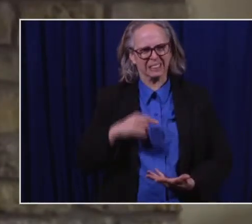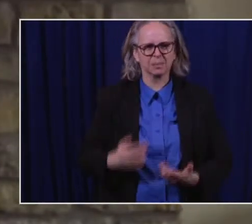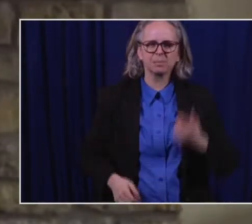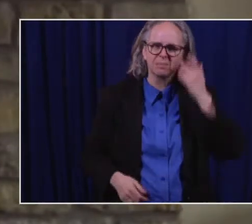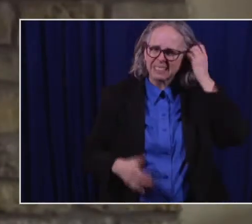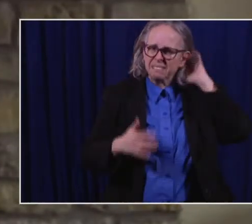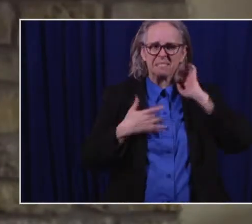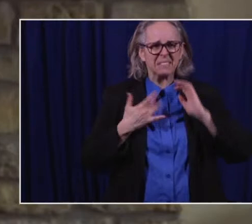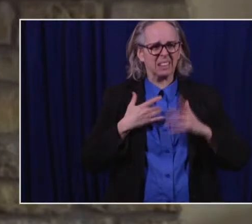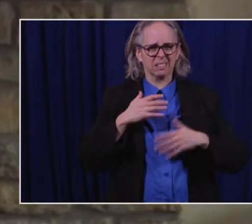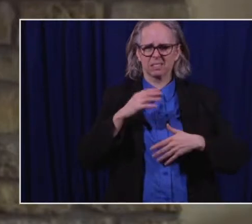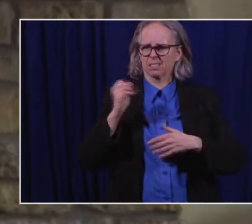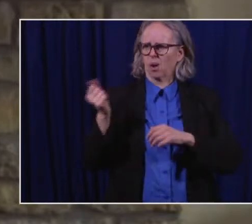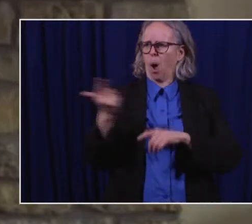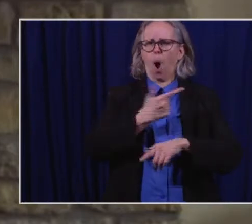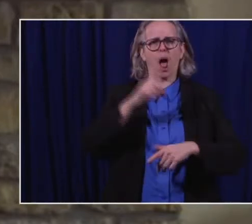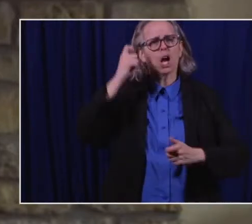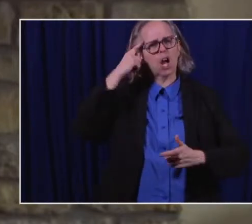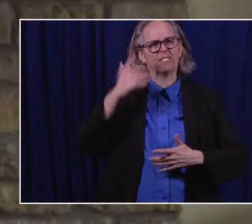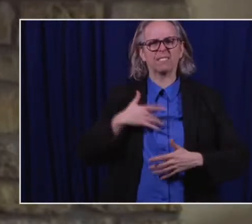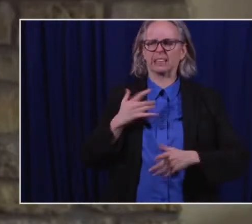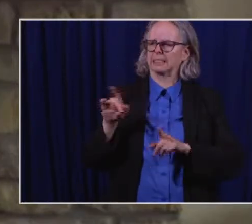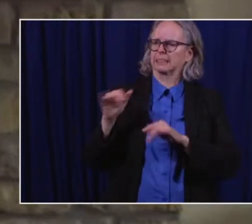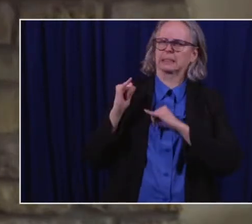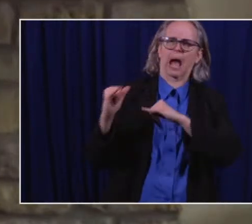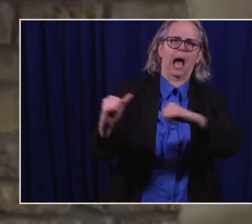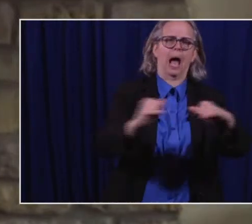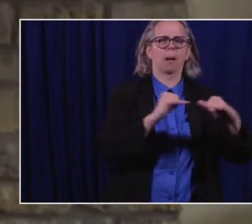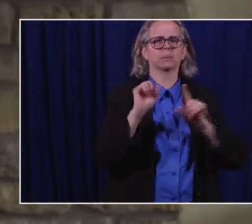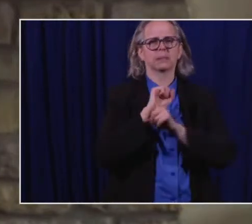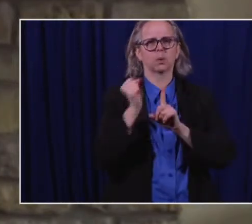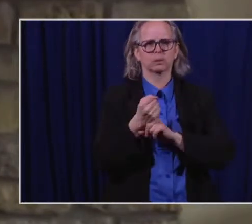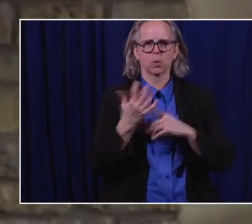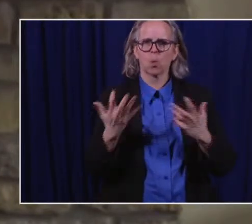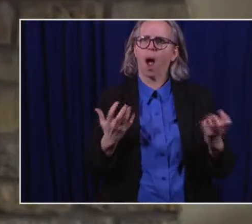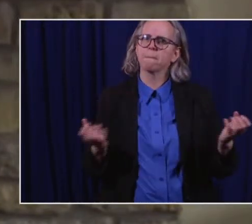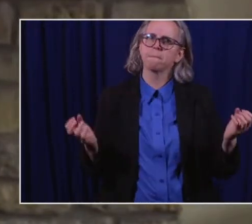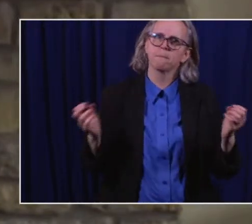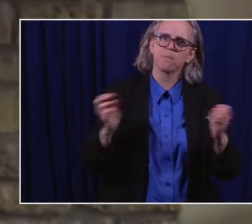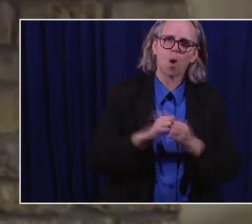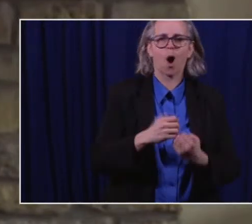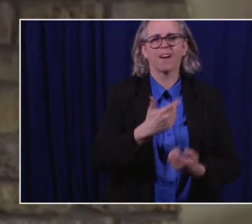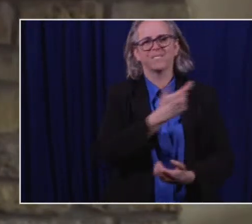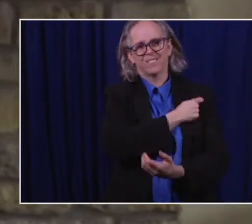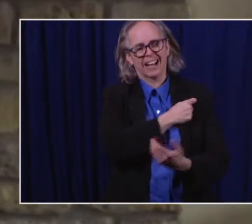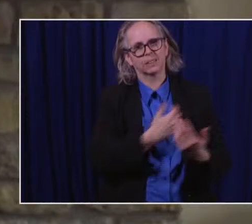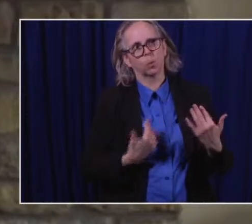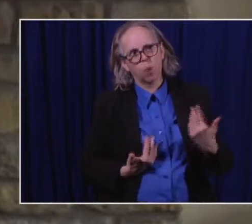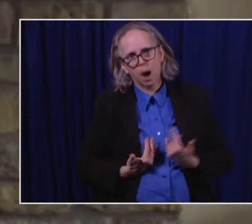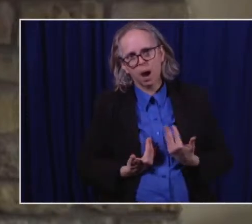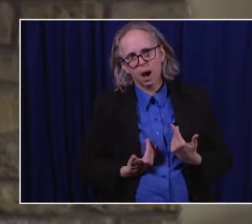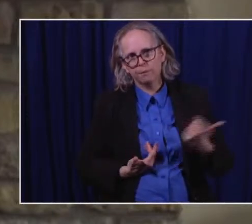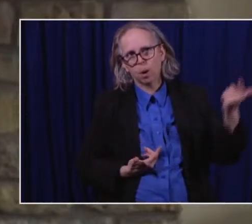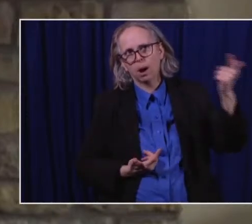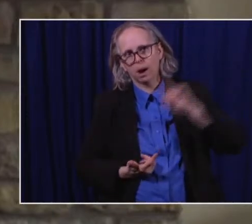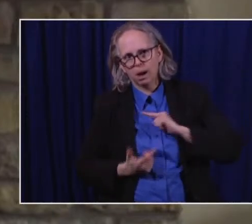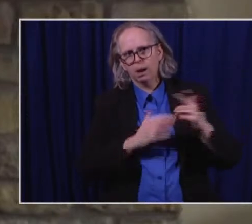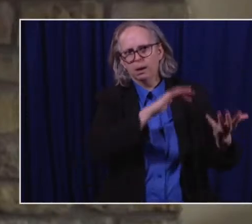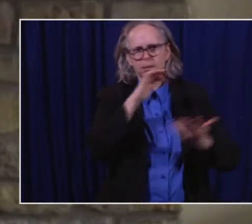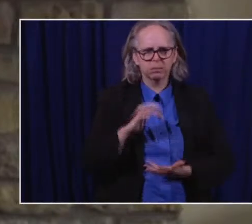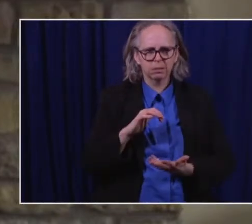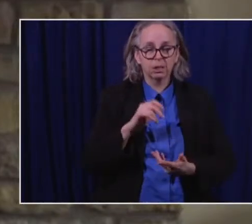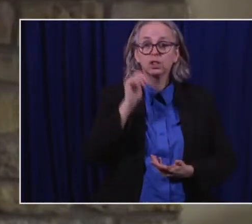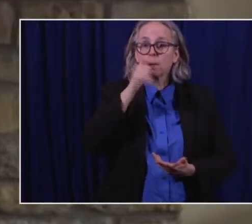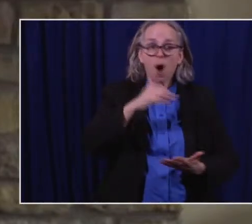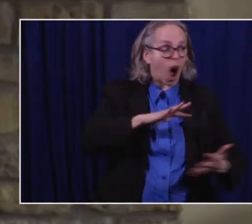This is what we're all looking for. We're looking for more vaccine. As we get more vaccine, if we had a ton more vaccine tomorrow, we'd just put it